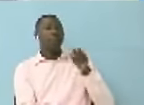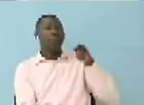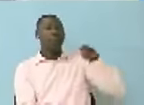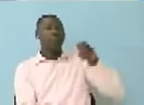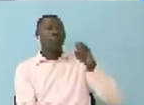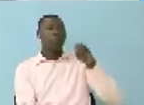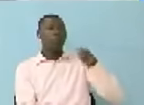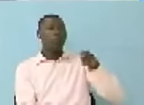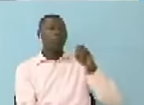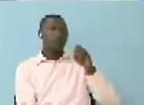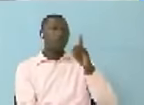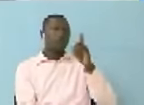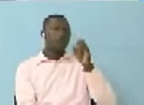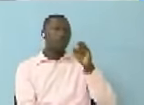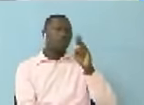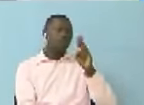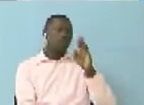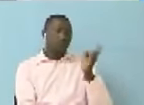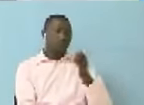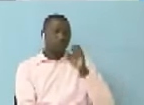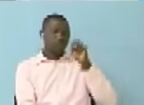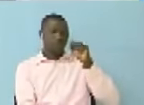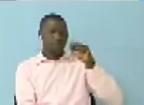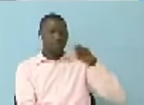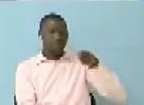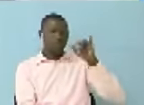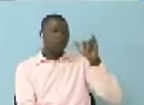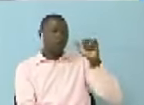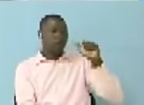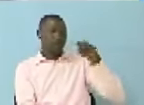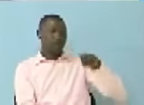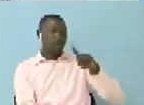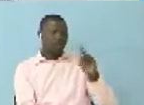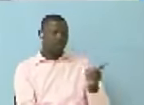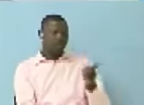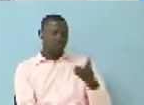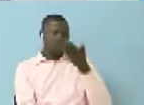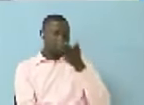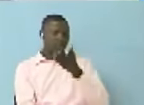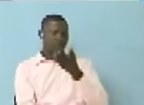present there from the GRTS.